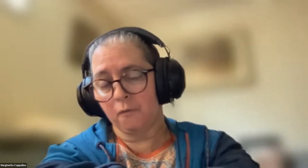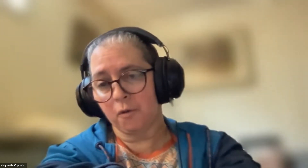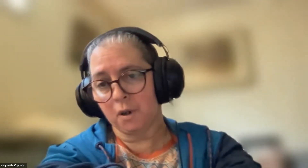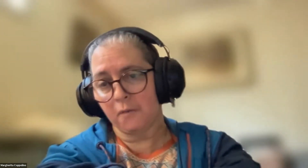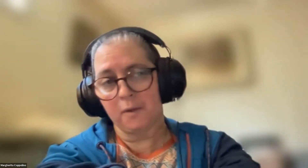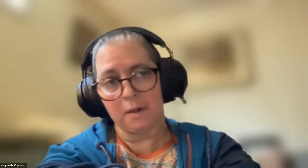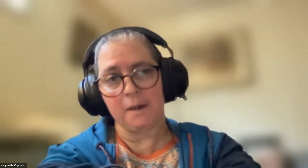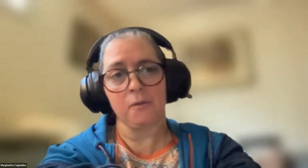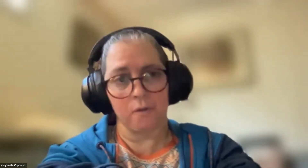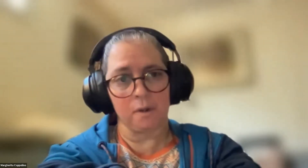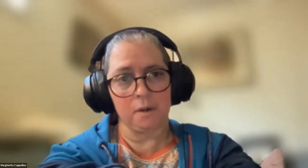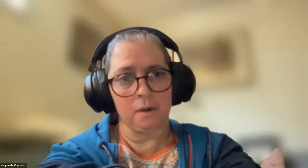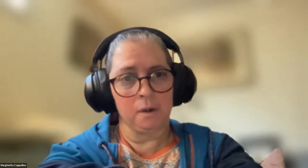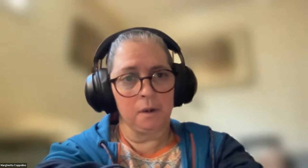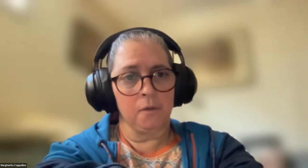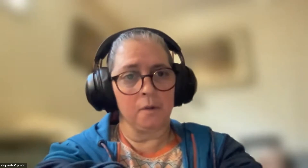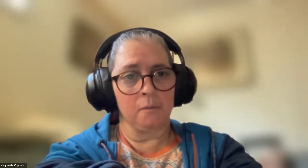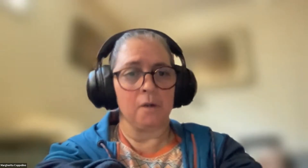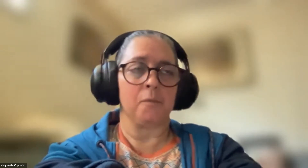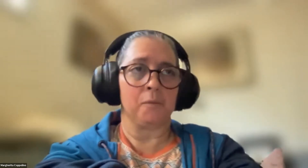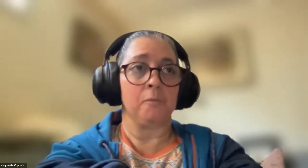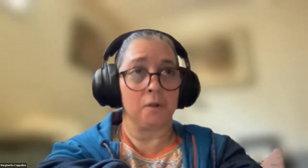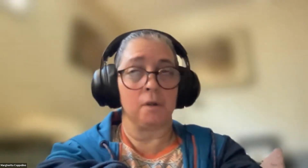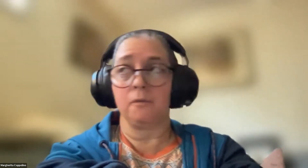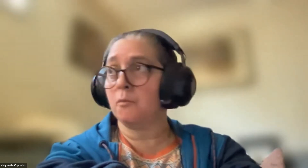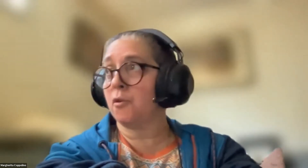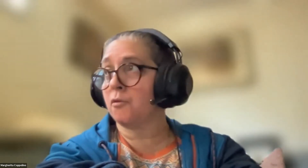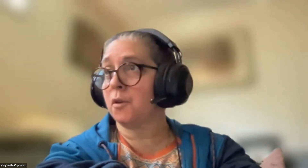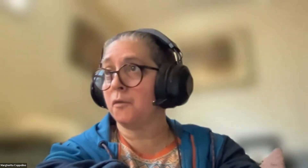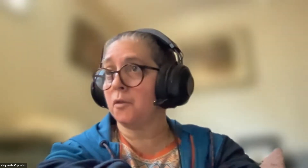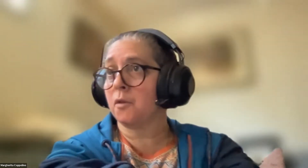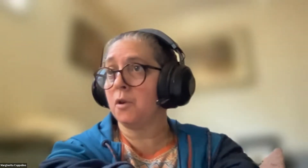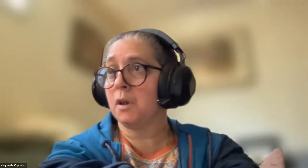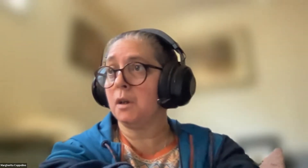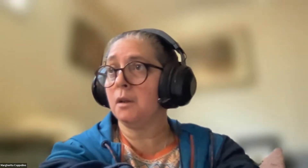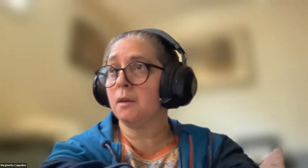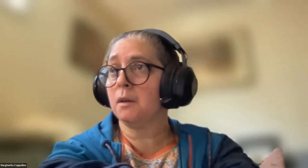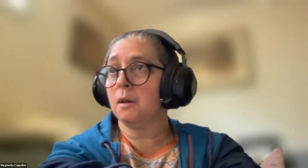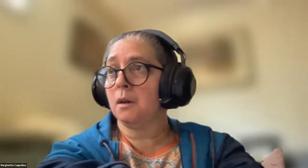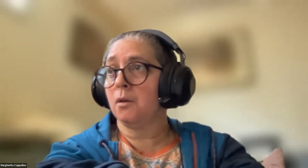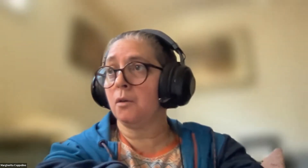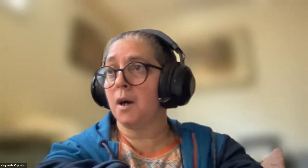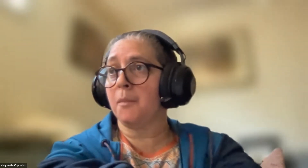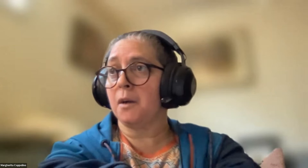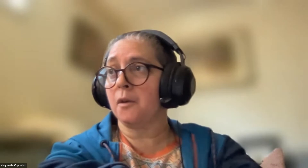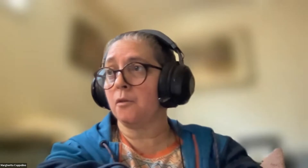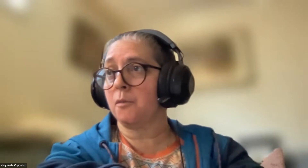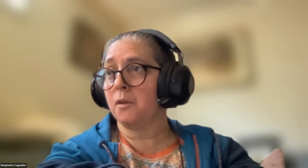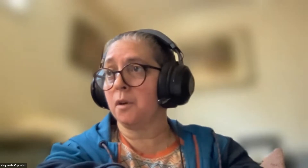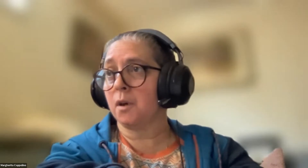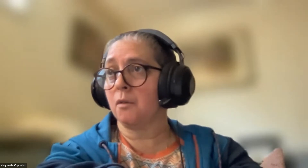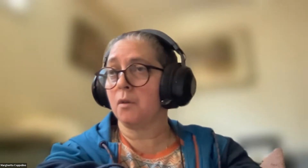the Victorian government last year the amount of people, particularly from culturally diverse communities, who are part of